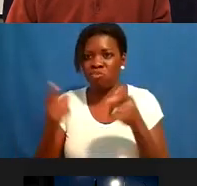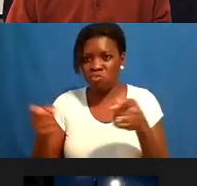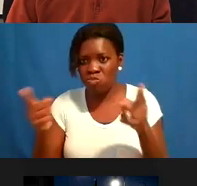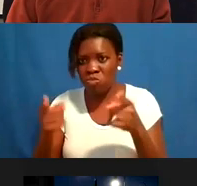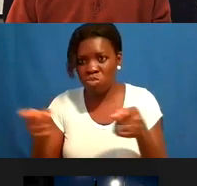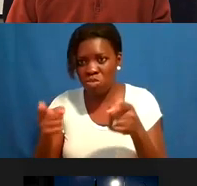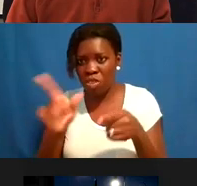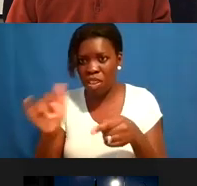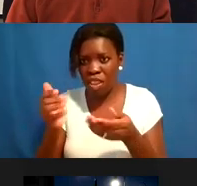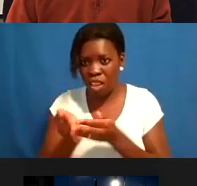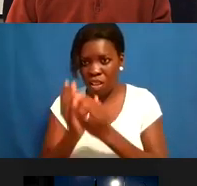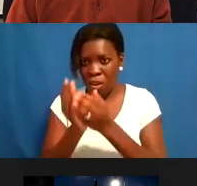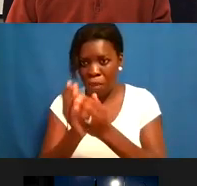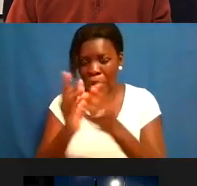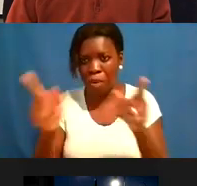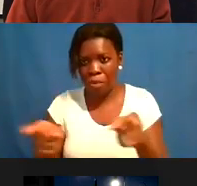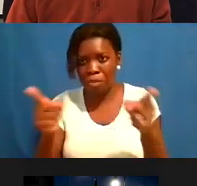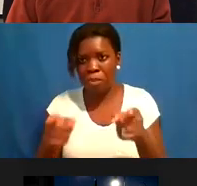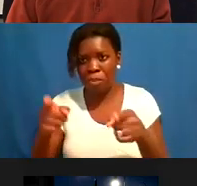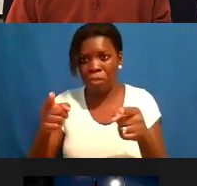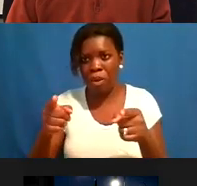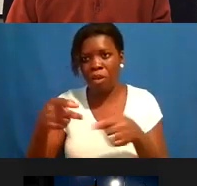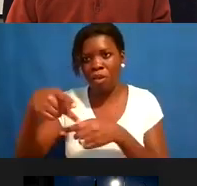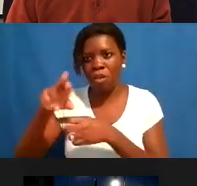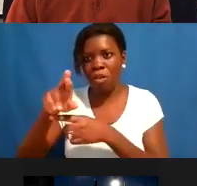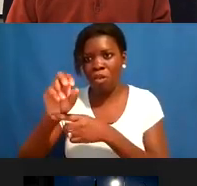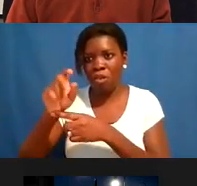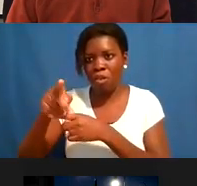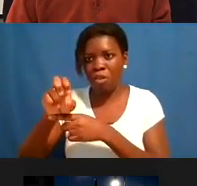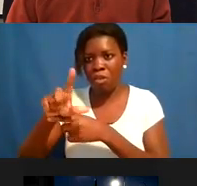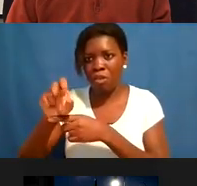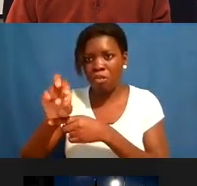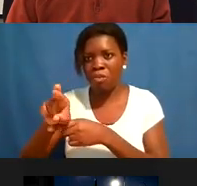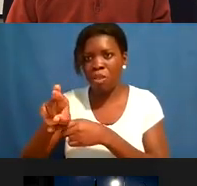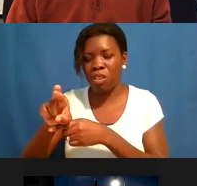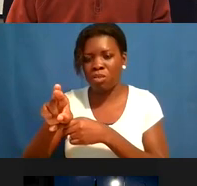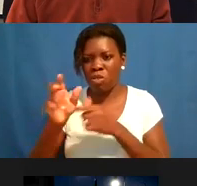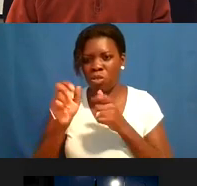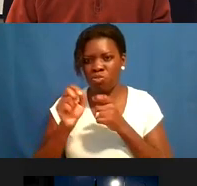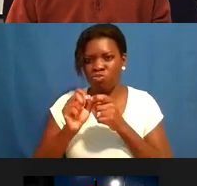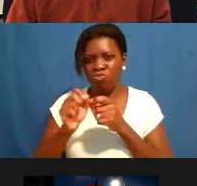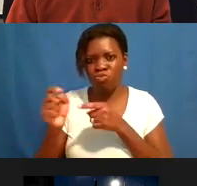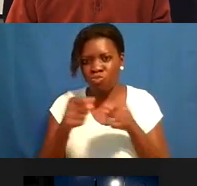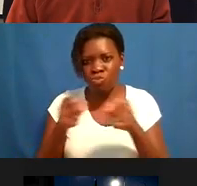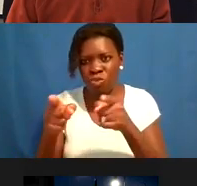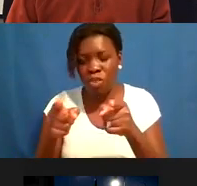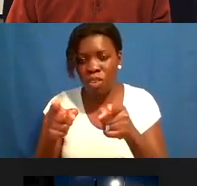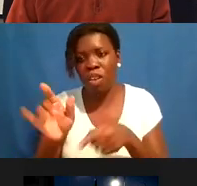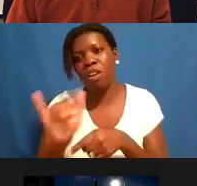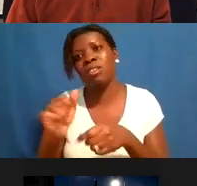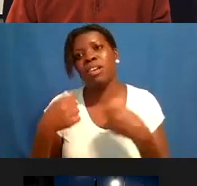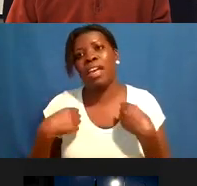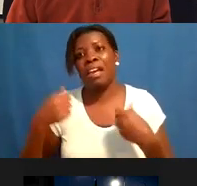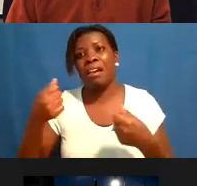boat, they actually have a propeller, and this motor and propeller shoots them through the liquid, and they also have a steering wheel, which lets them